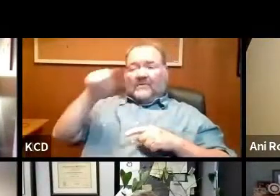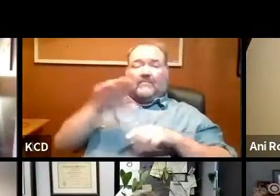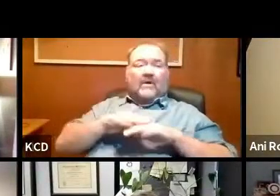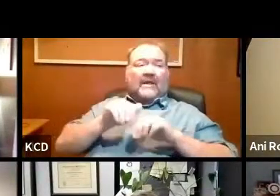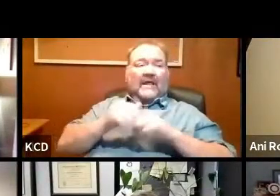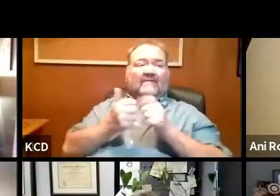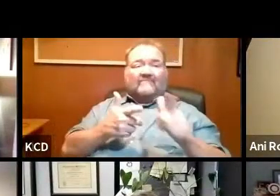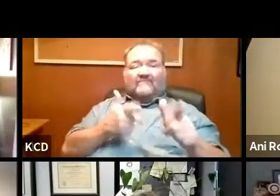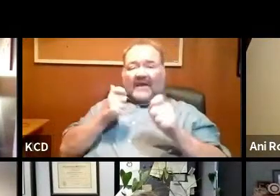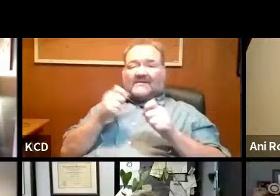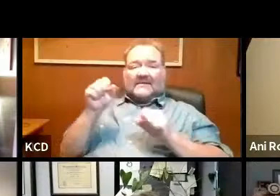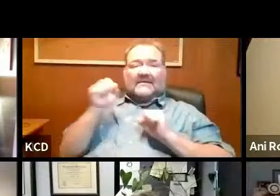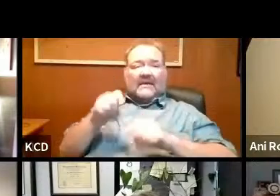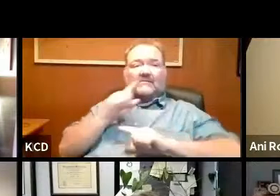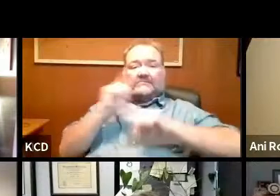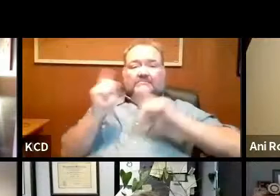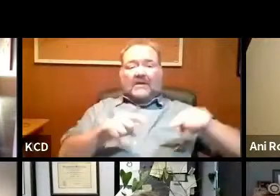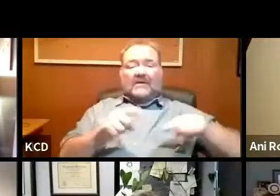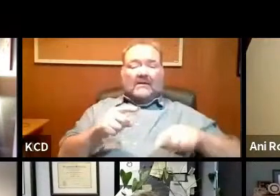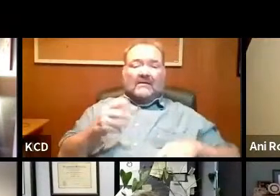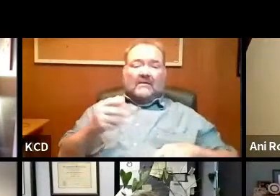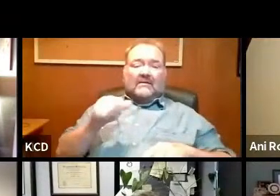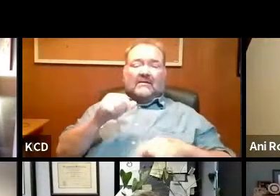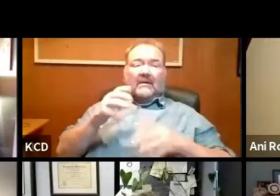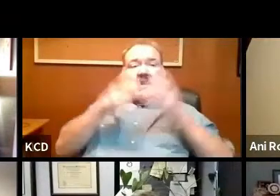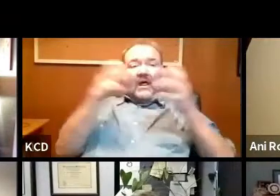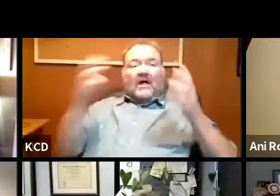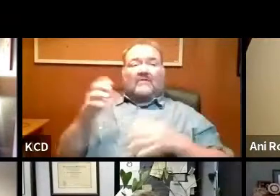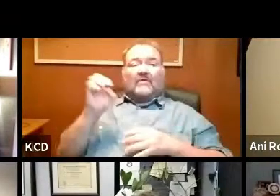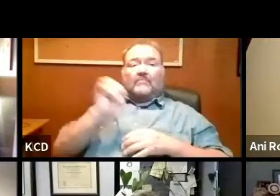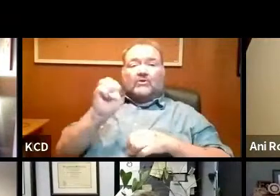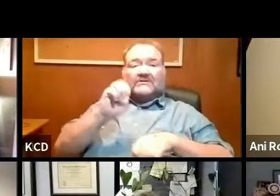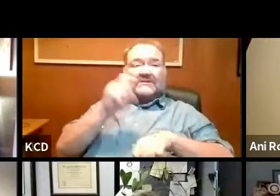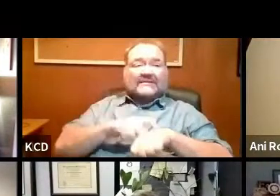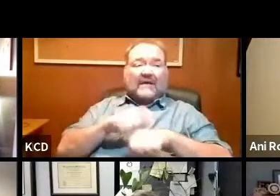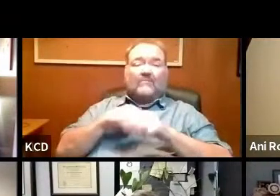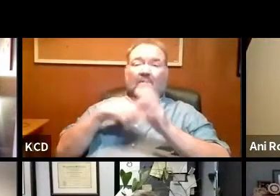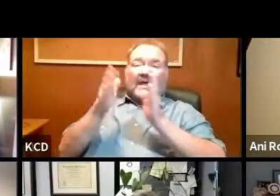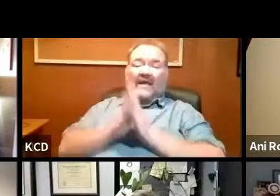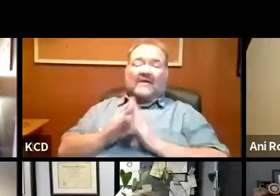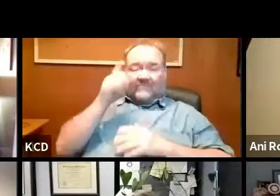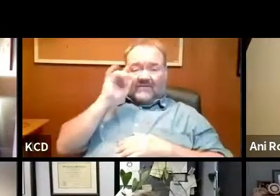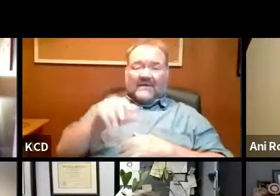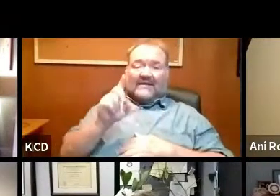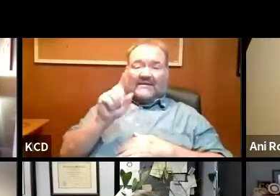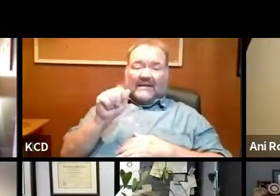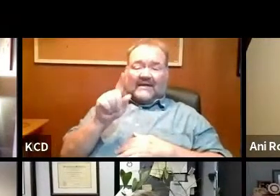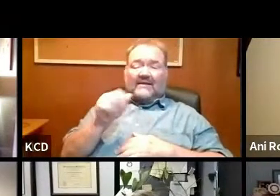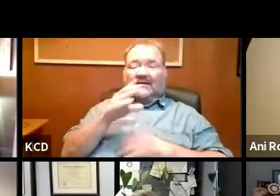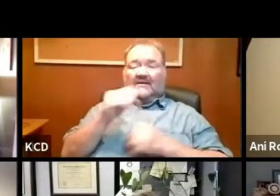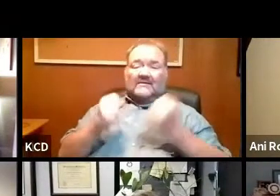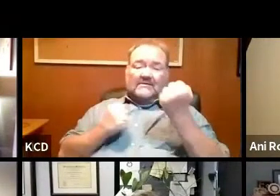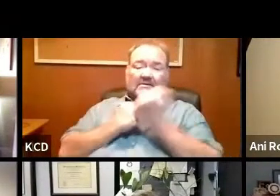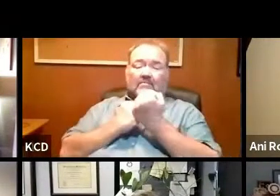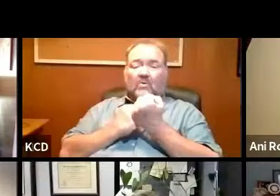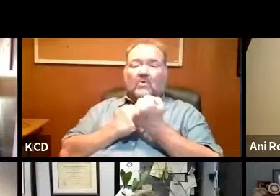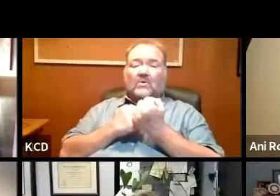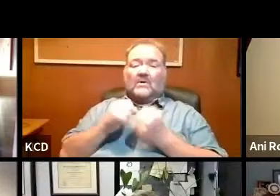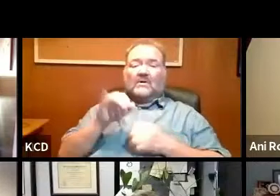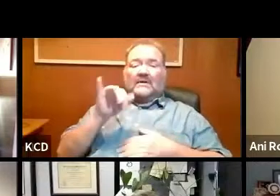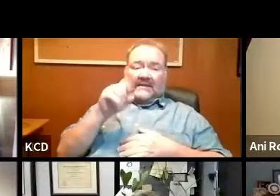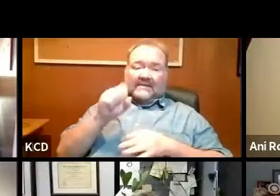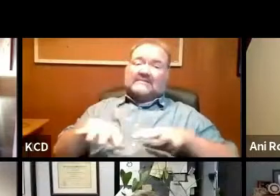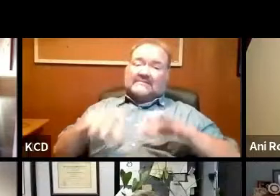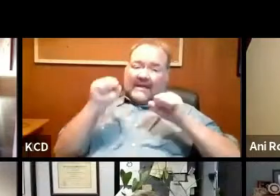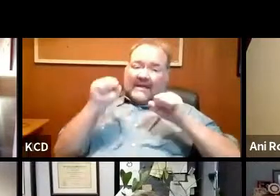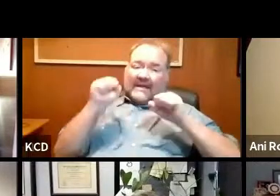how fast they can turn it around. I could say in non-emergency times when we've asked for that type of data and support, it's taken